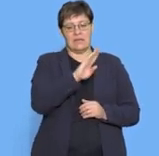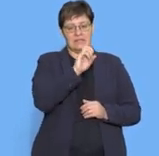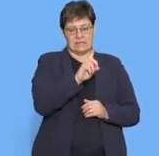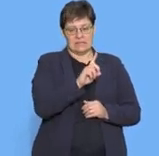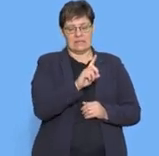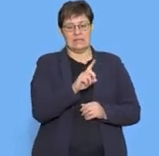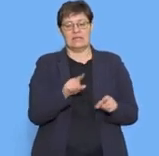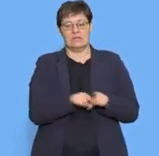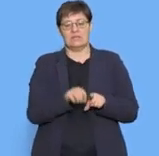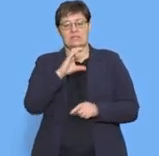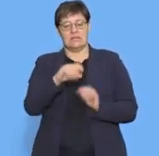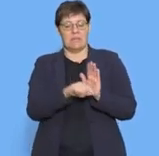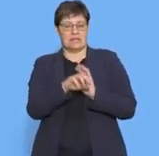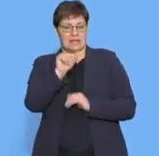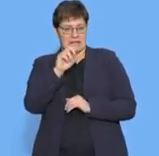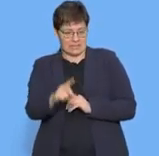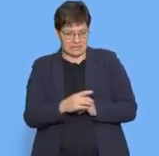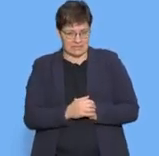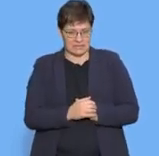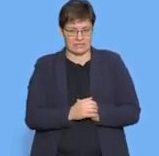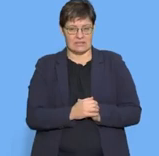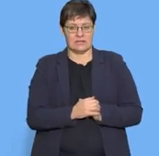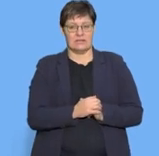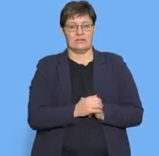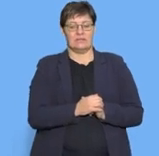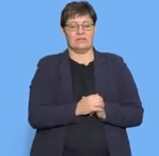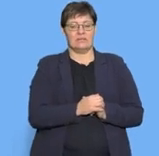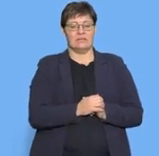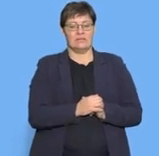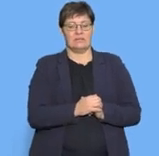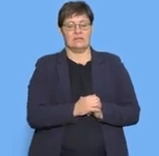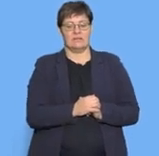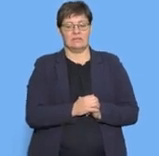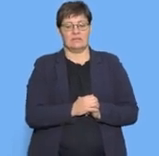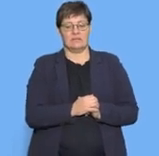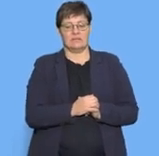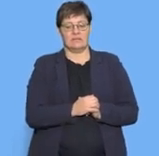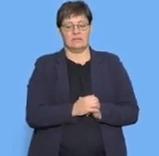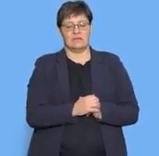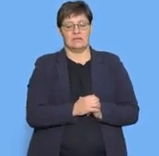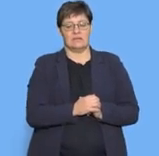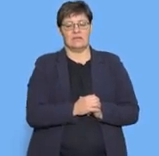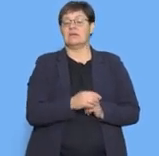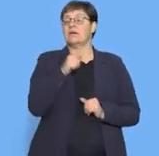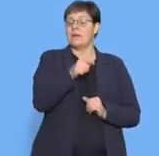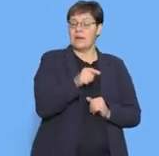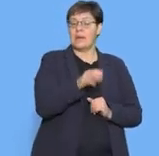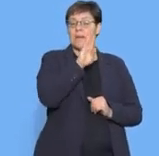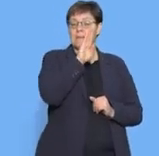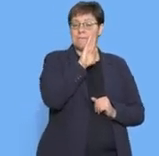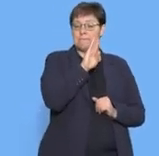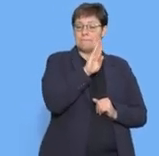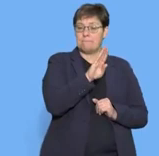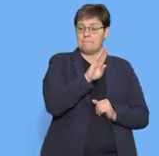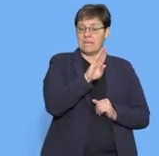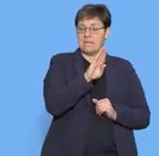BD was equal to C minus AD. Let's continue. Okay, sorry, there was something that I forgot to write in here. Okay, sorry, so B was equal to